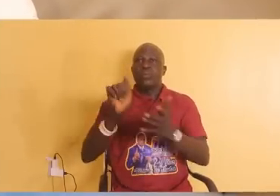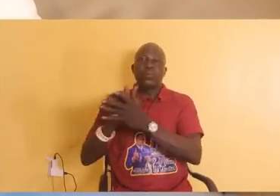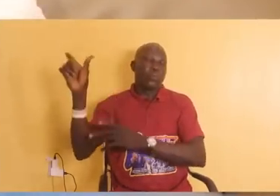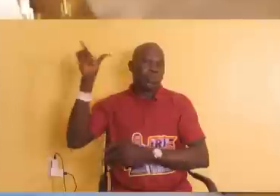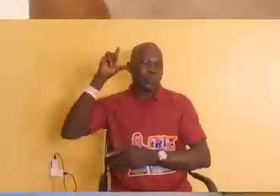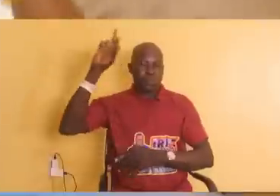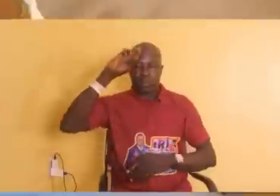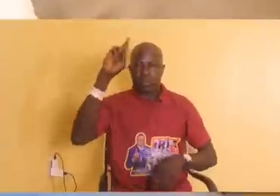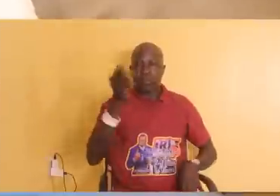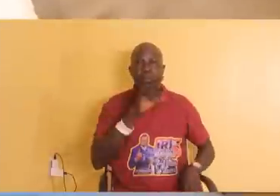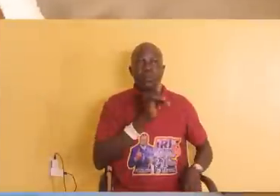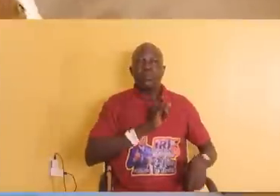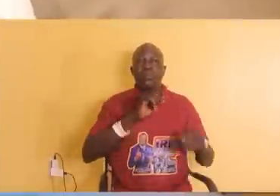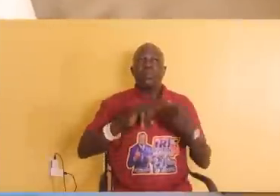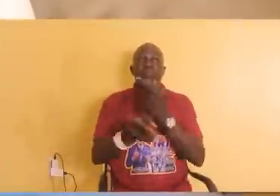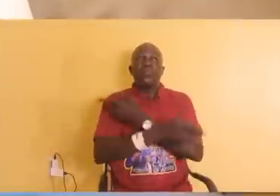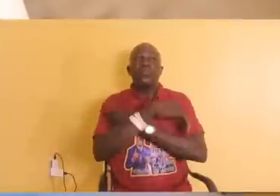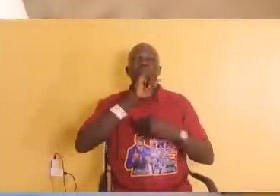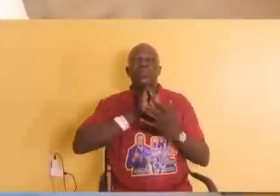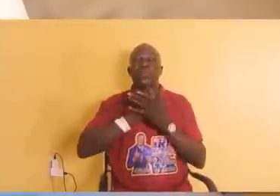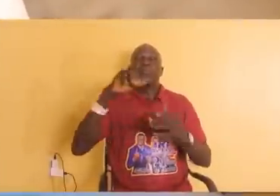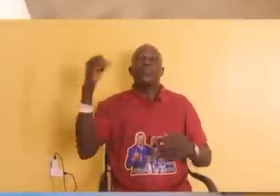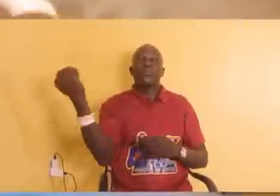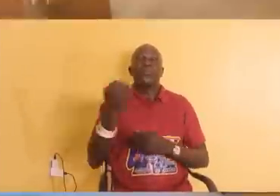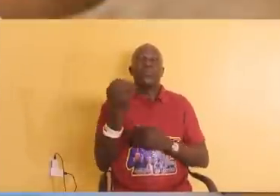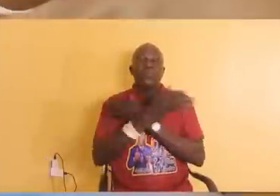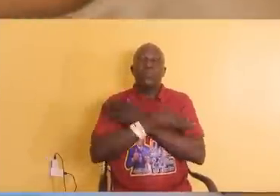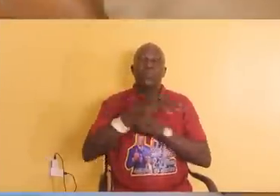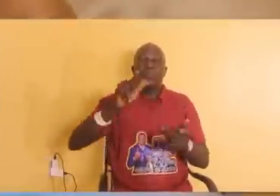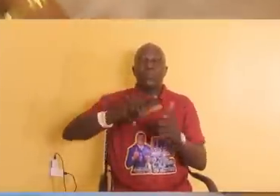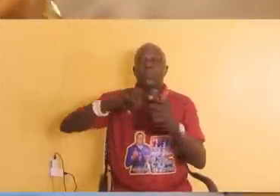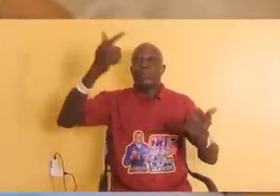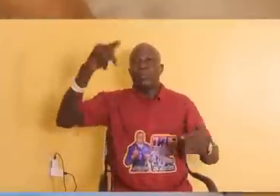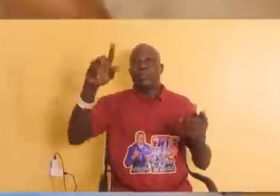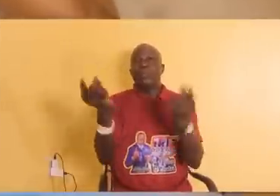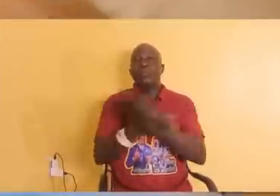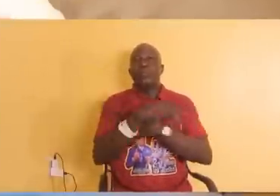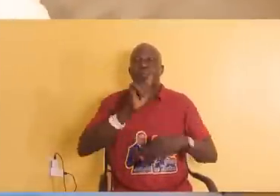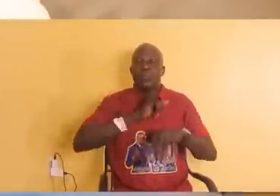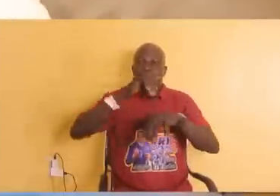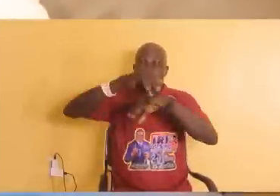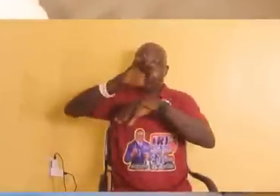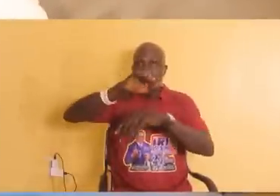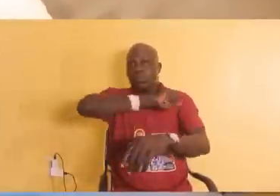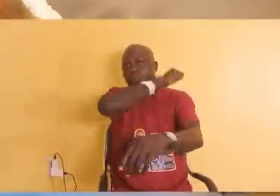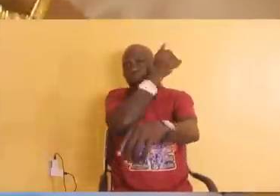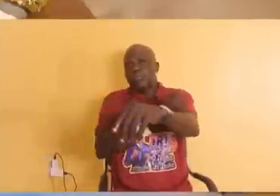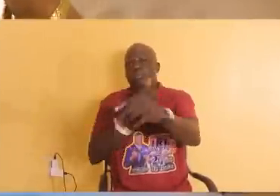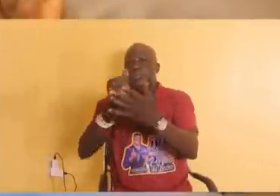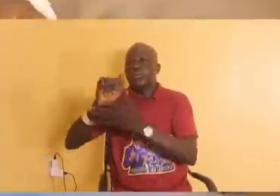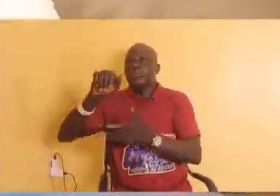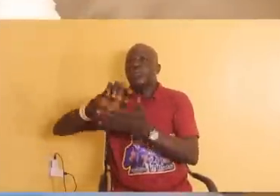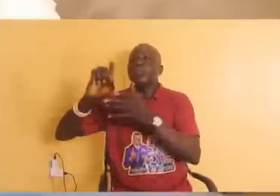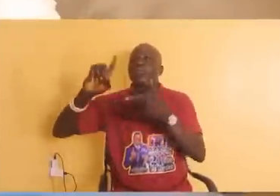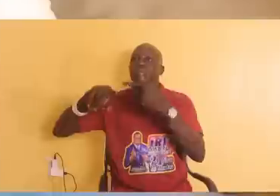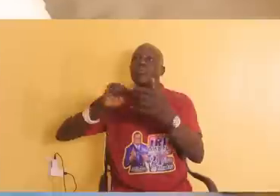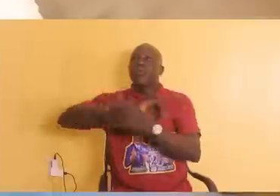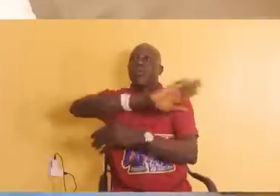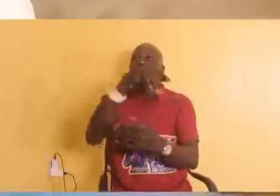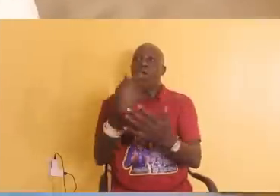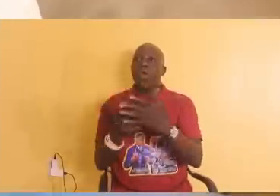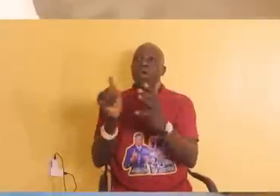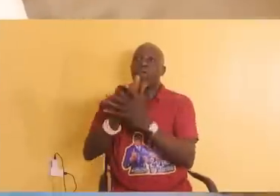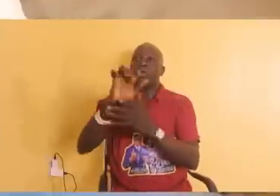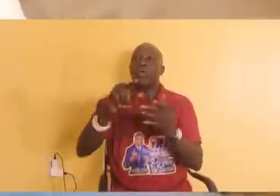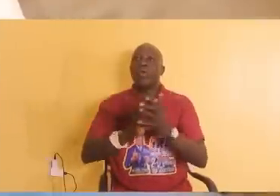mi listen to me. Today is Victoria's Day. Mo wa ran oro isegun jade. I said Victoria's Day. Ni gbogbo ibi ti a